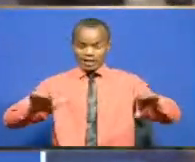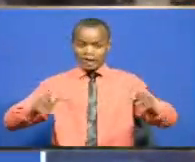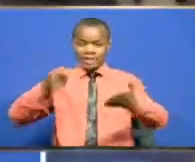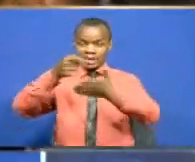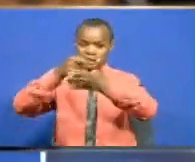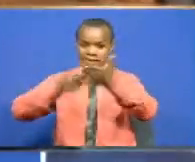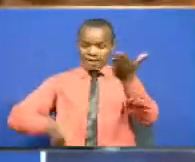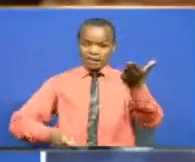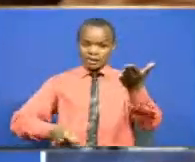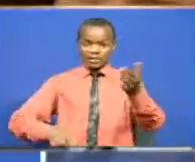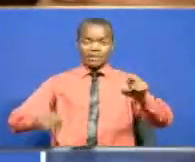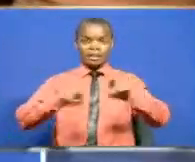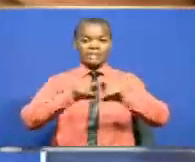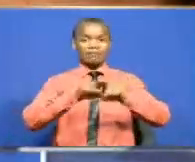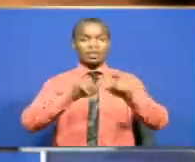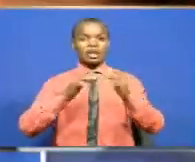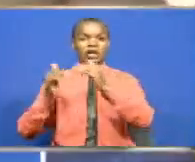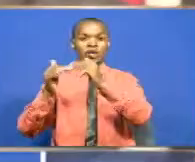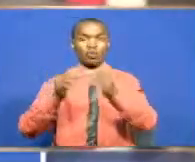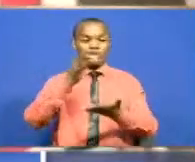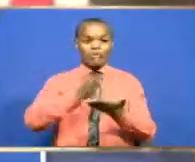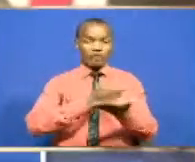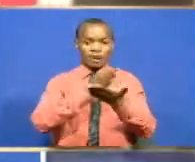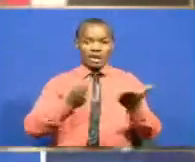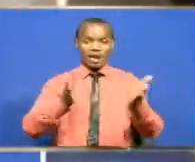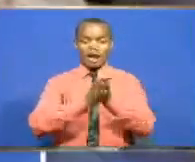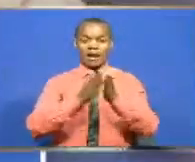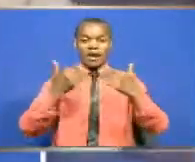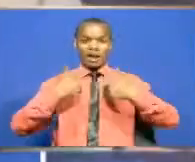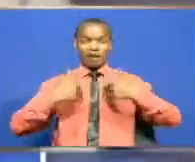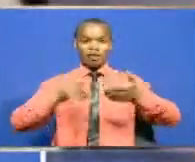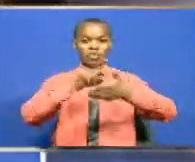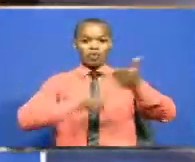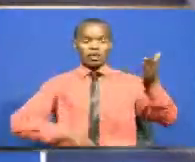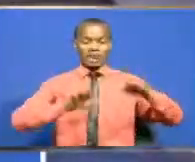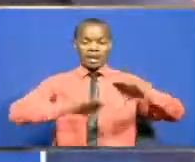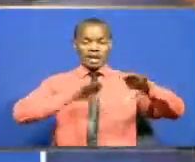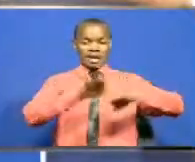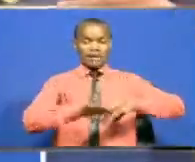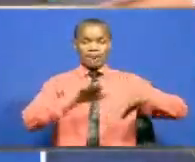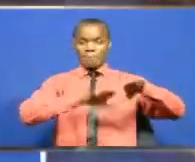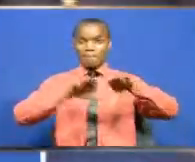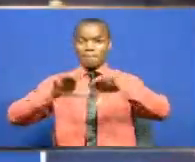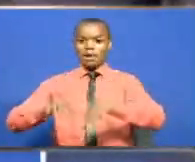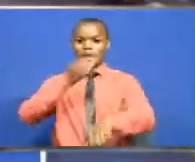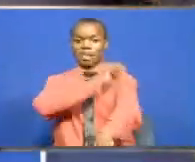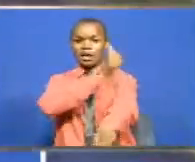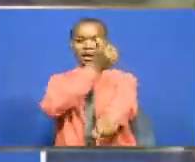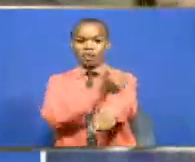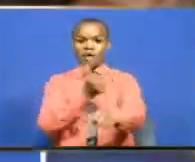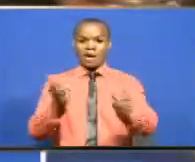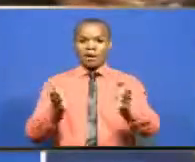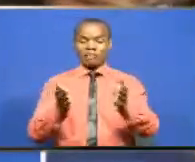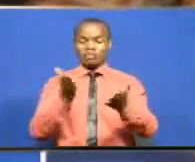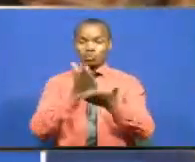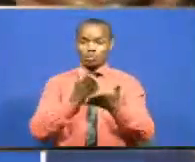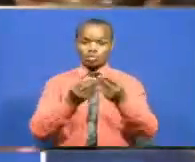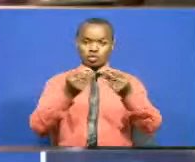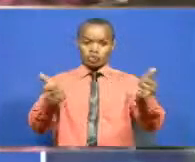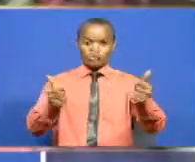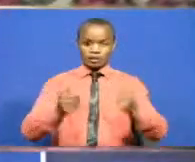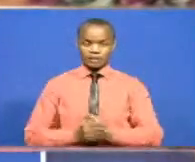allocation, equalization of funds, and the formation of a livestock marketing authority are addressed.